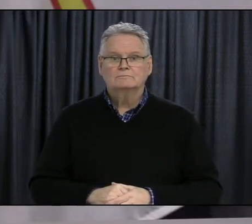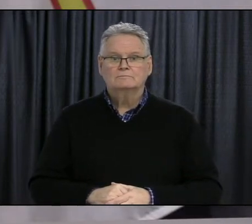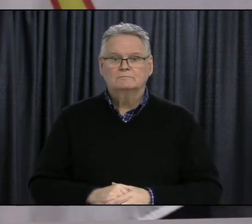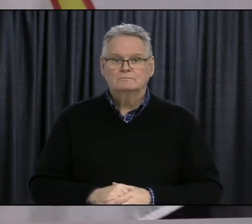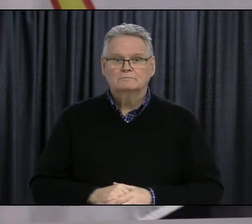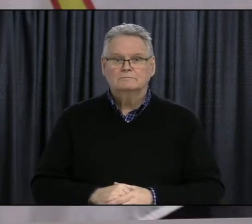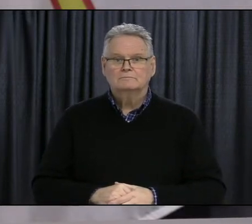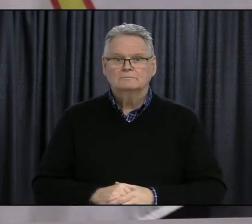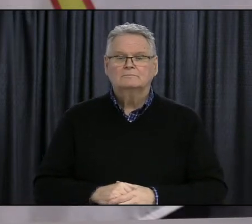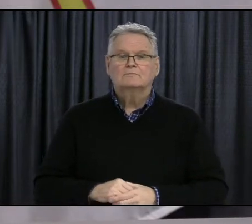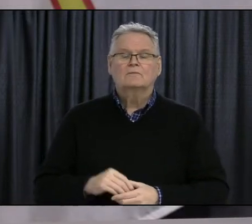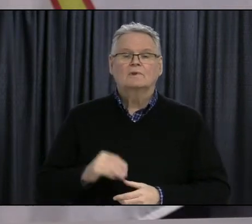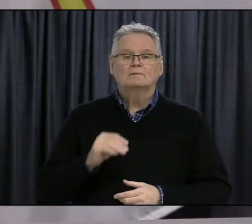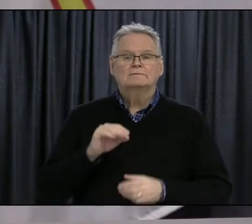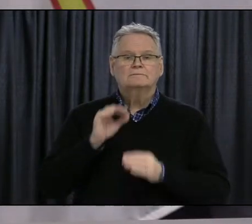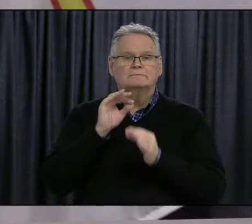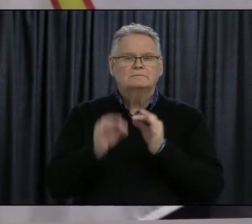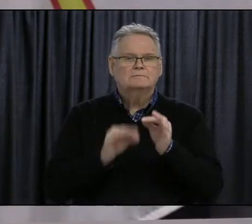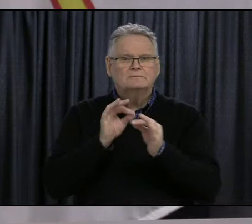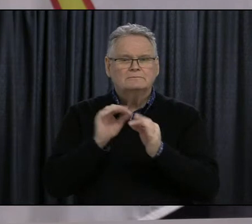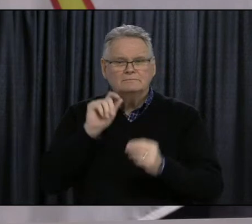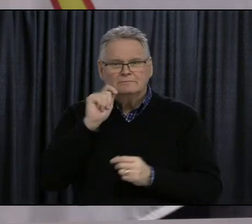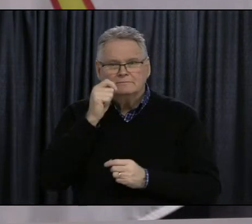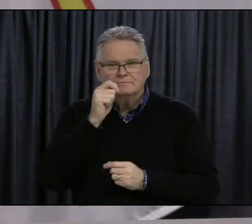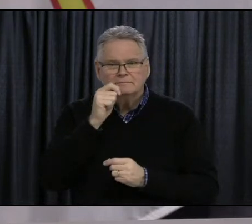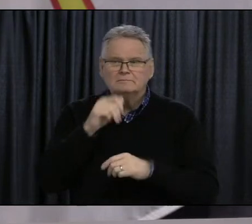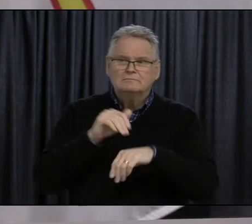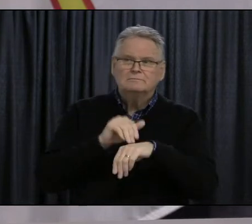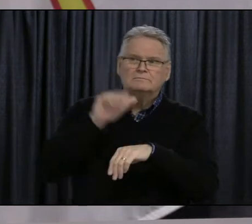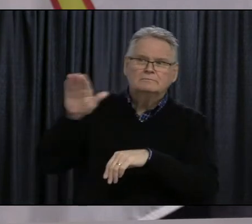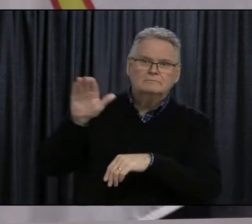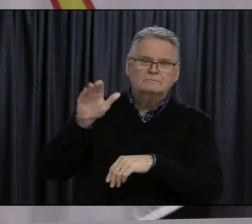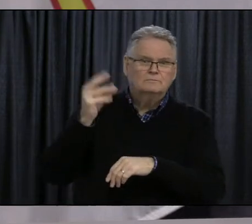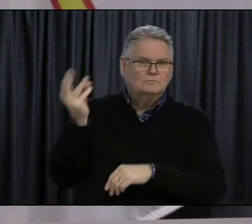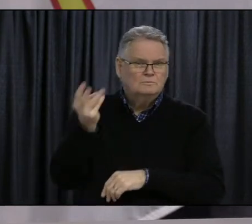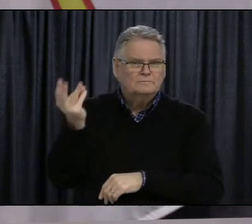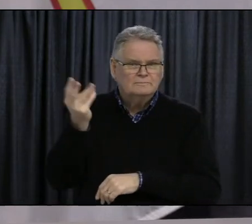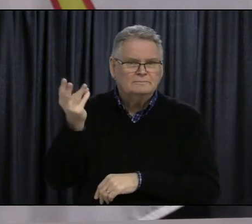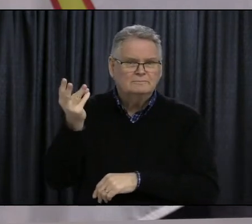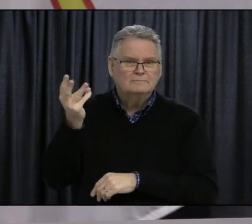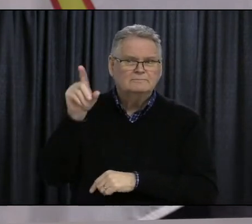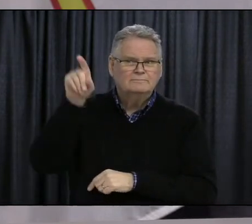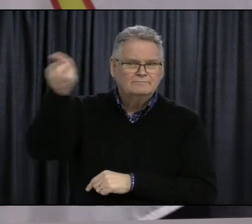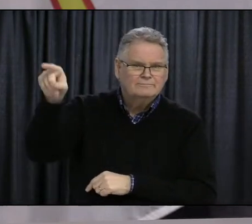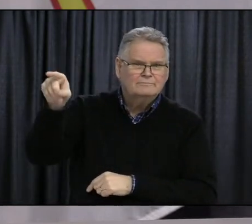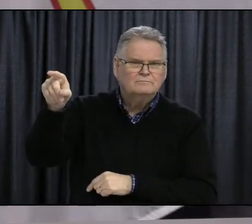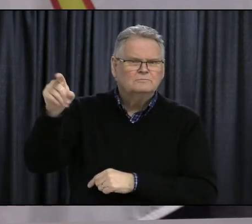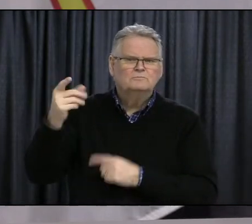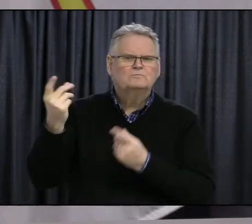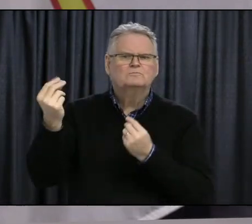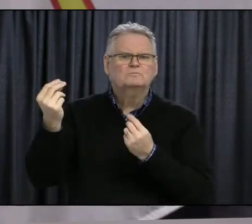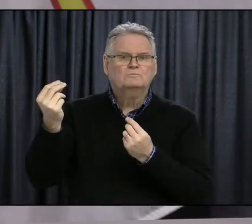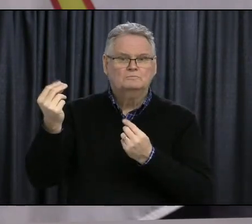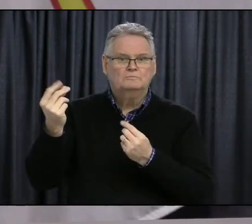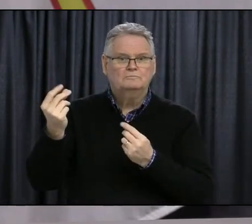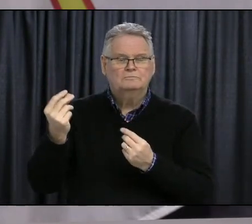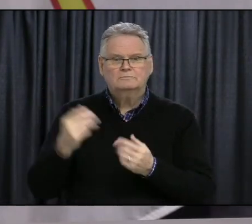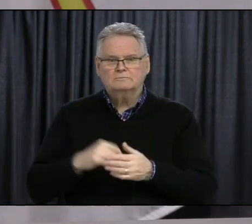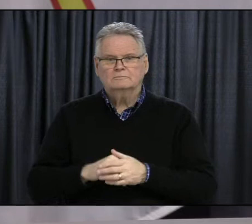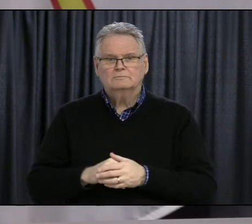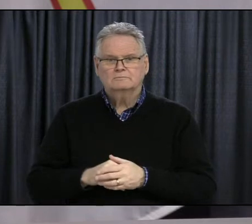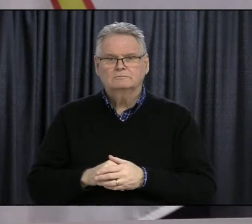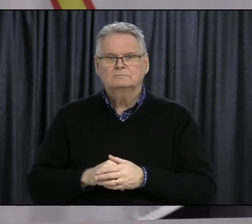we, generally speaking, if it's urgent, so we send many of our positive results for whole